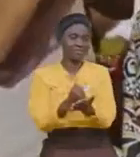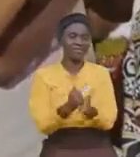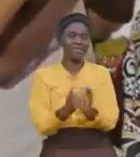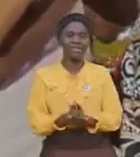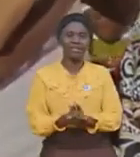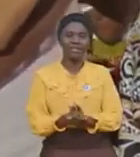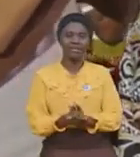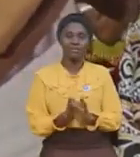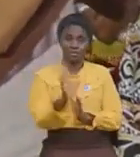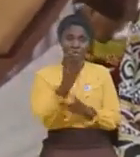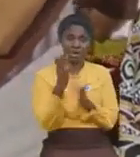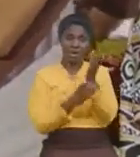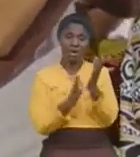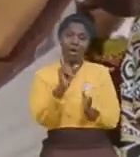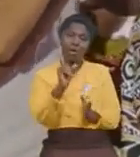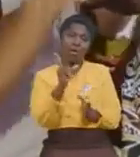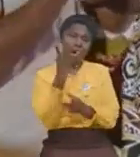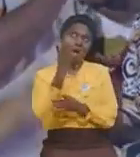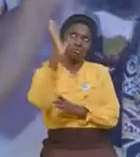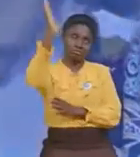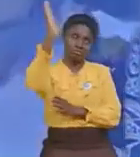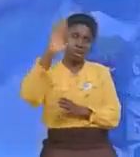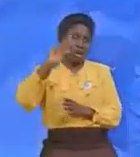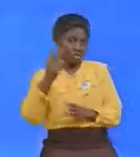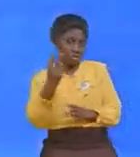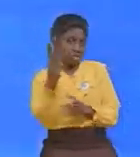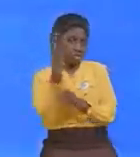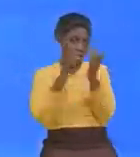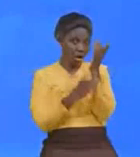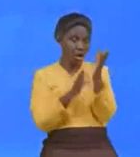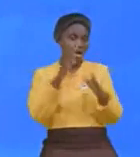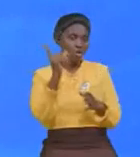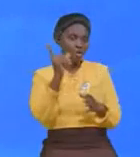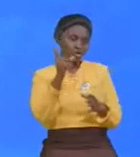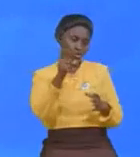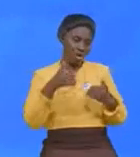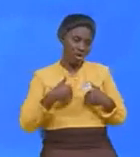come. Raise up one hand and lay the other hand where you have the challenge.